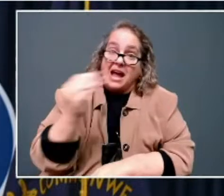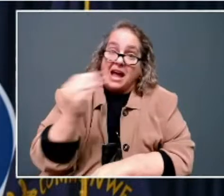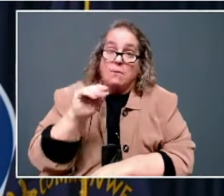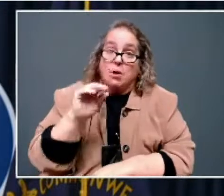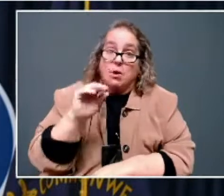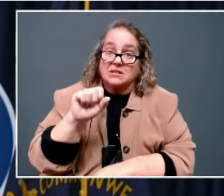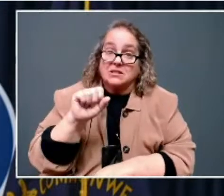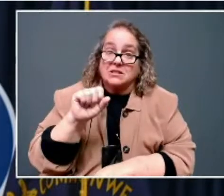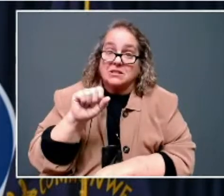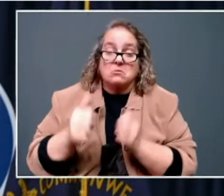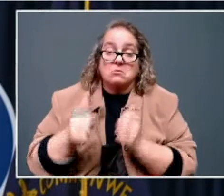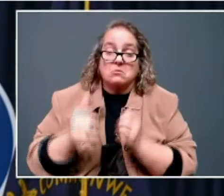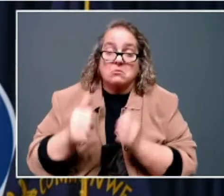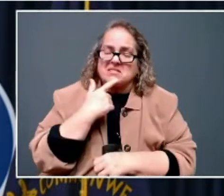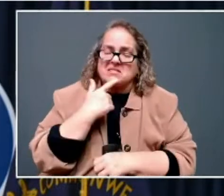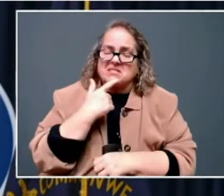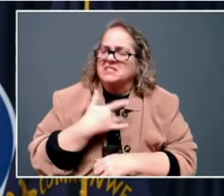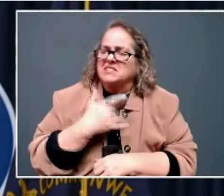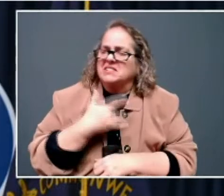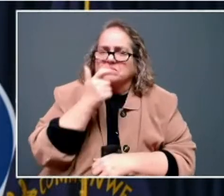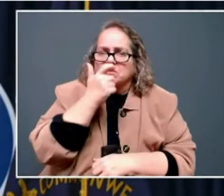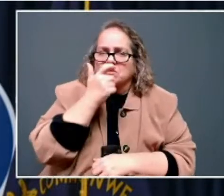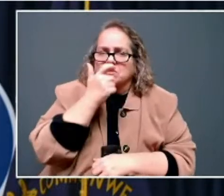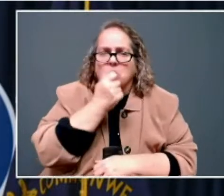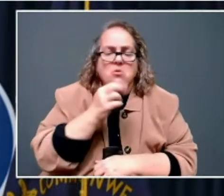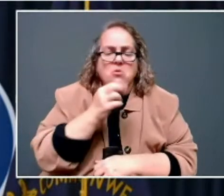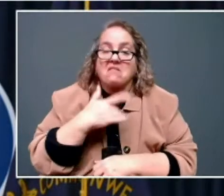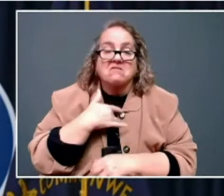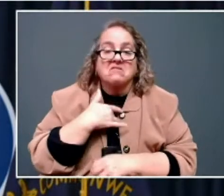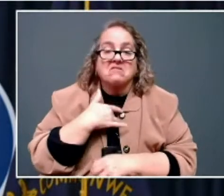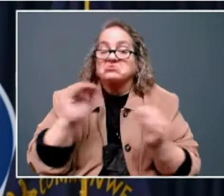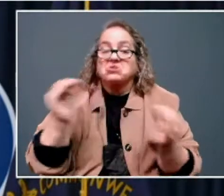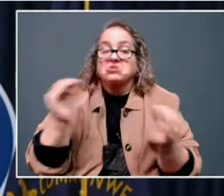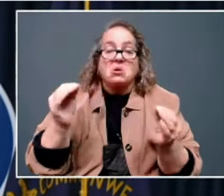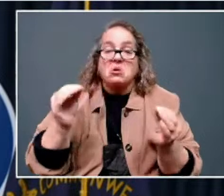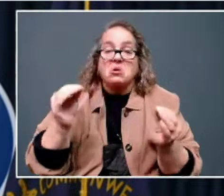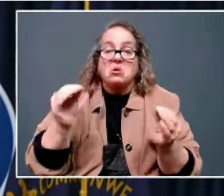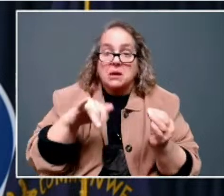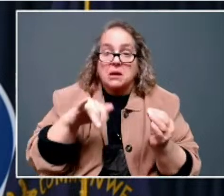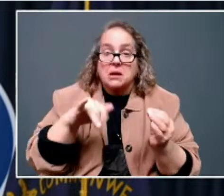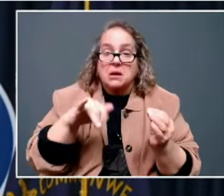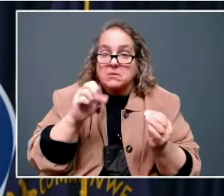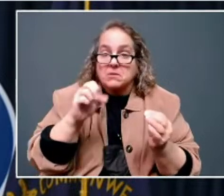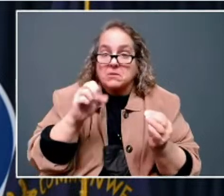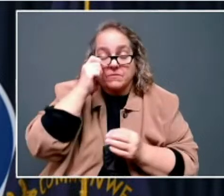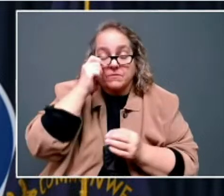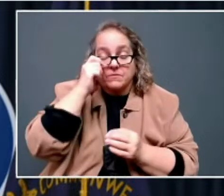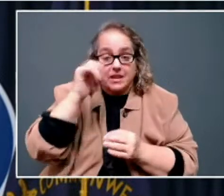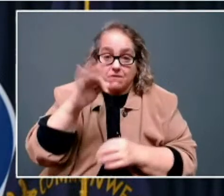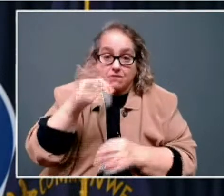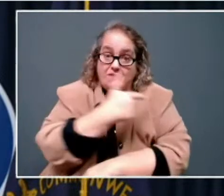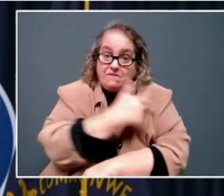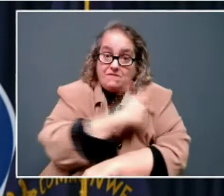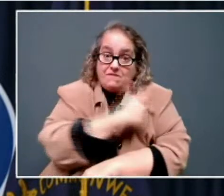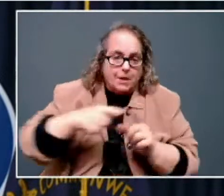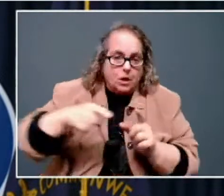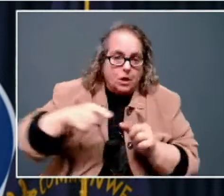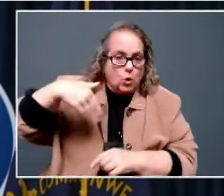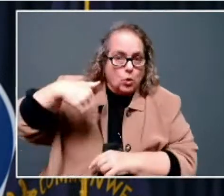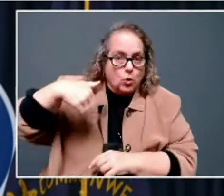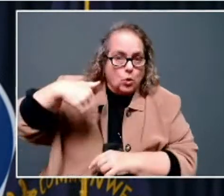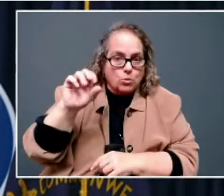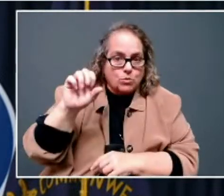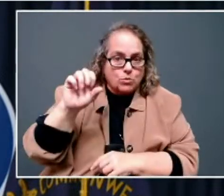like a cold or they don't have any symptoms at all. If you are vaccinated but not boosted, you are having waning